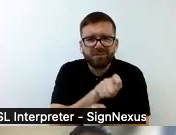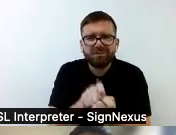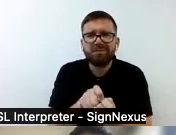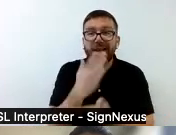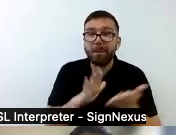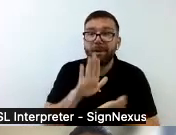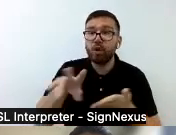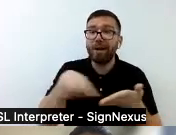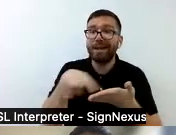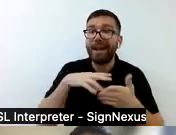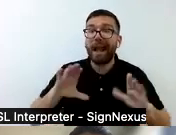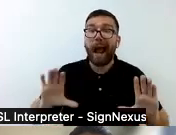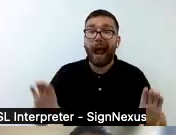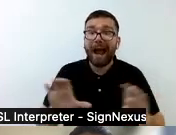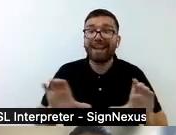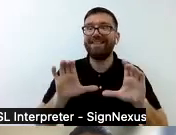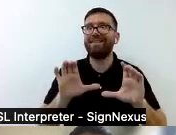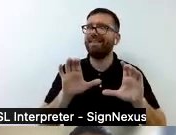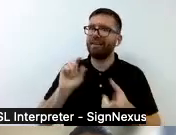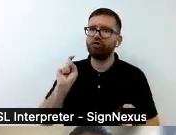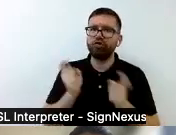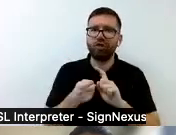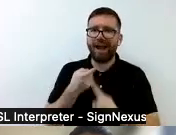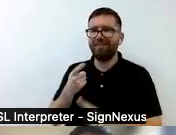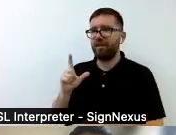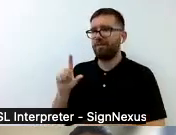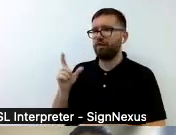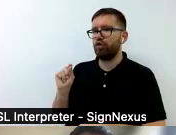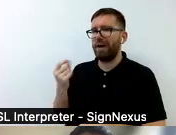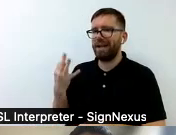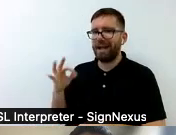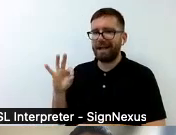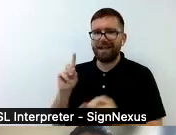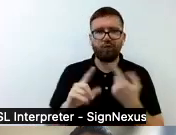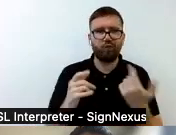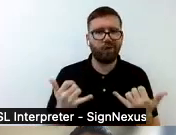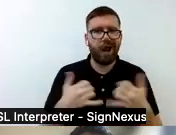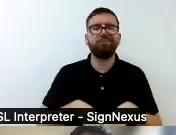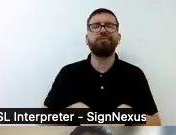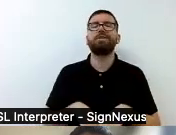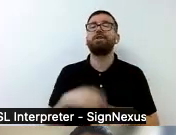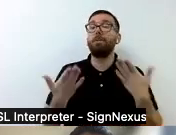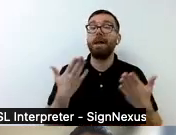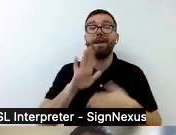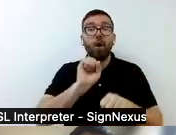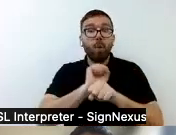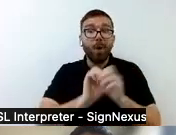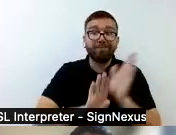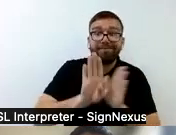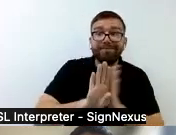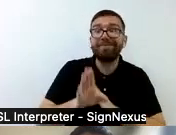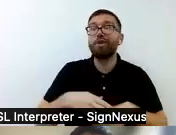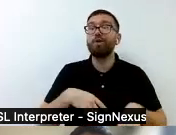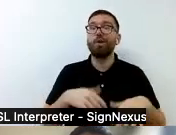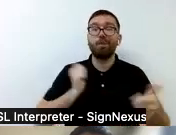since 2019. For example, changes in the development of new works, of your performance days, of rehearsal